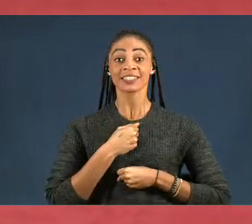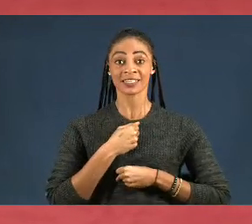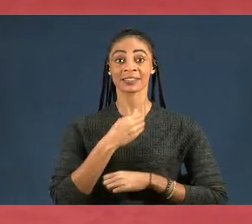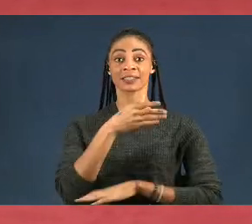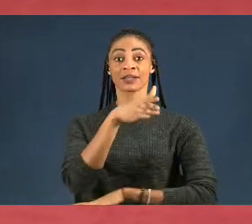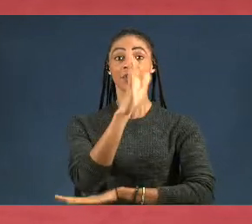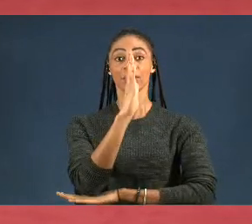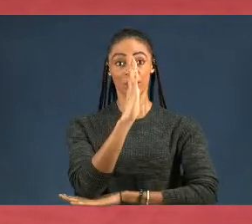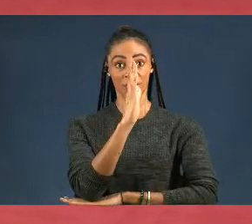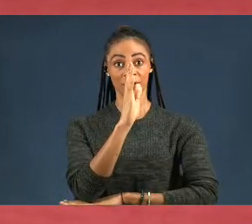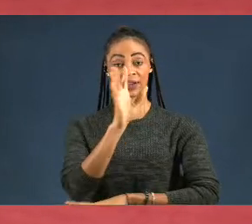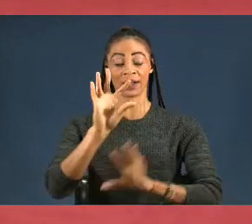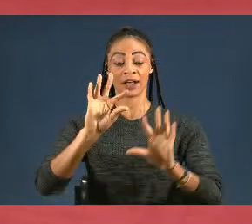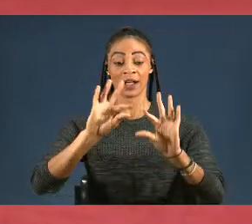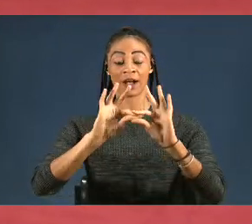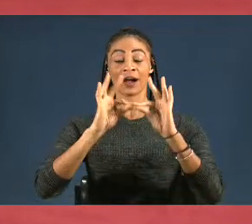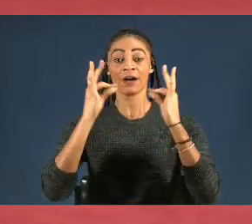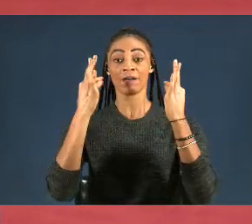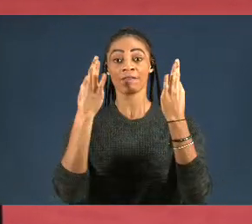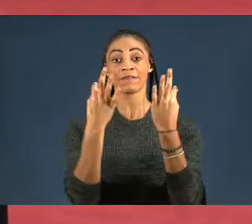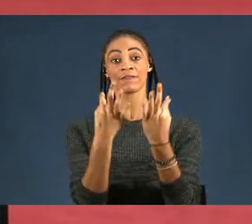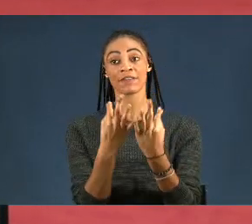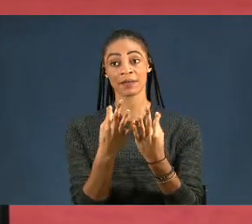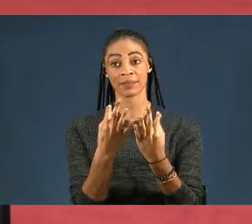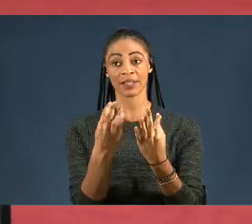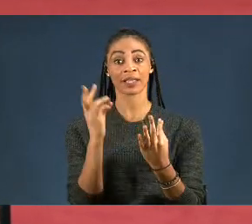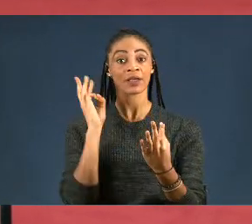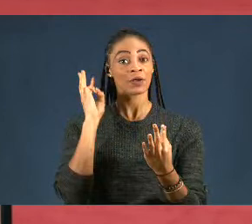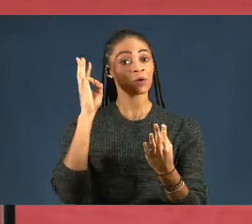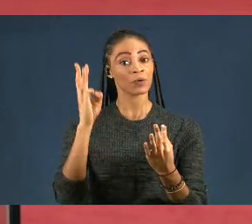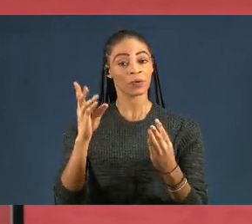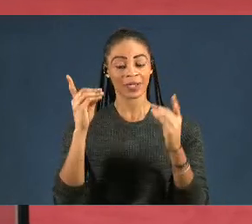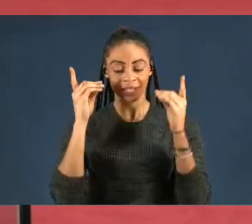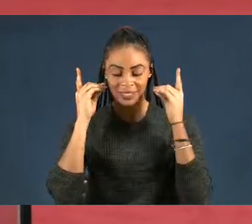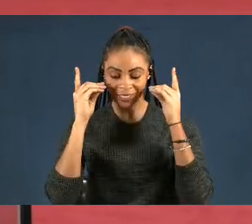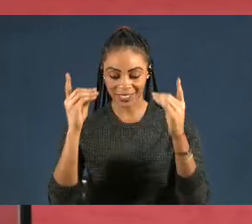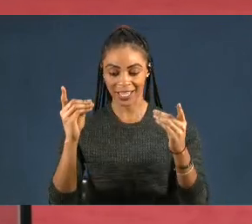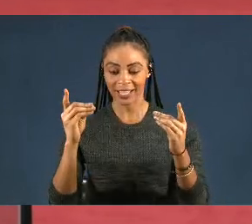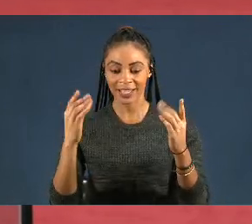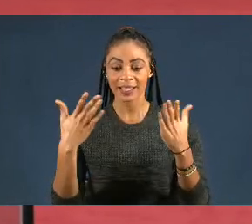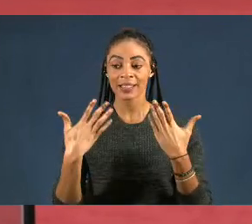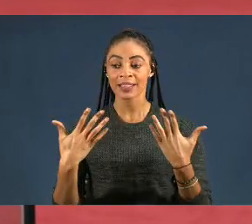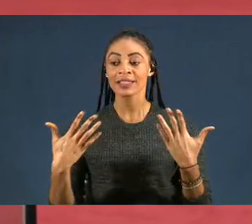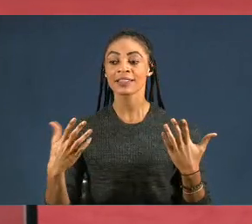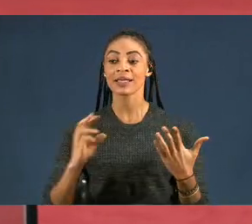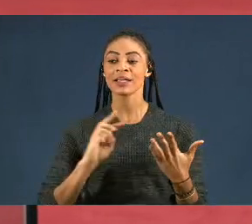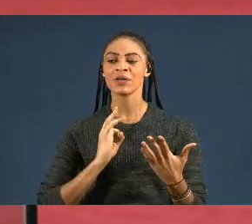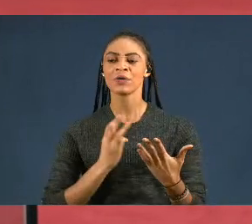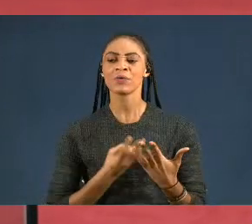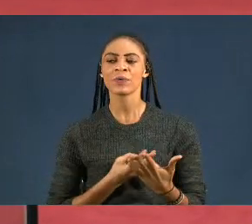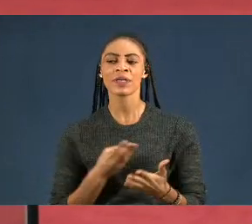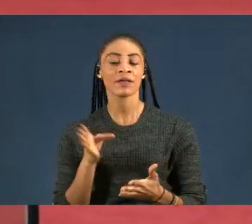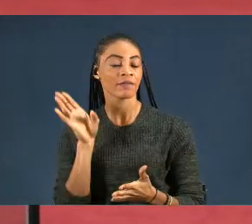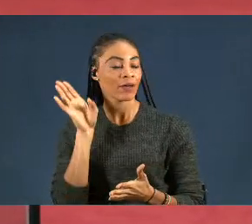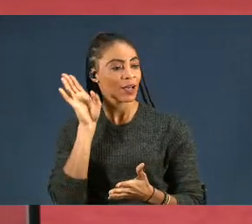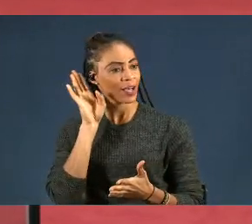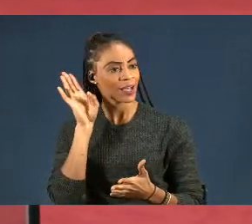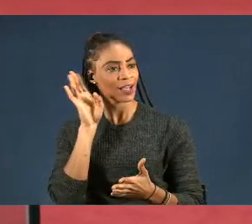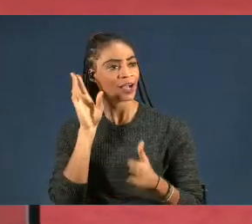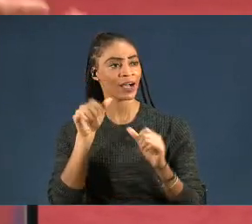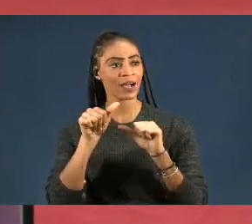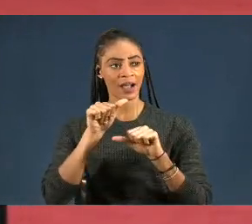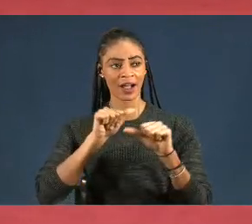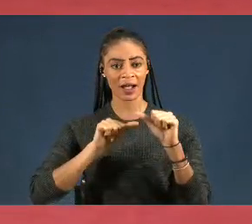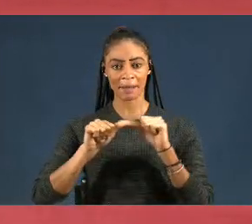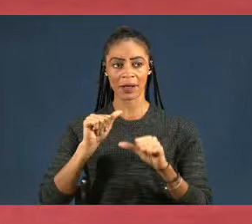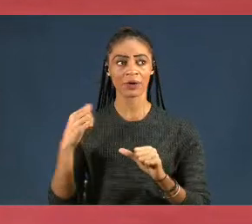There is a family that will say, these things we've been hearing this week about empowered relationship, I'm going